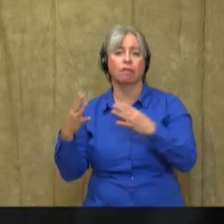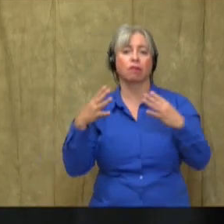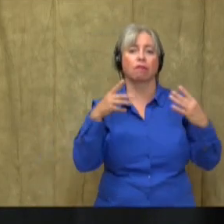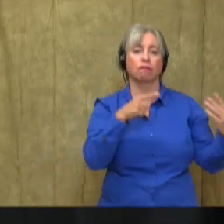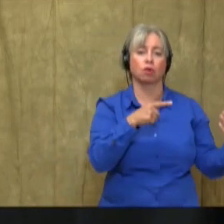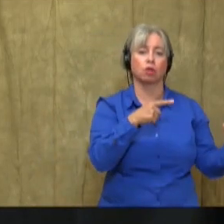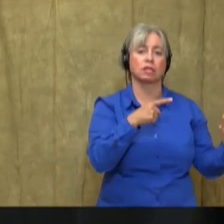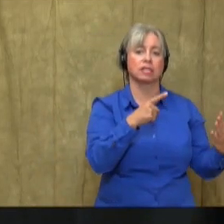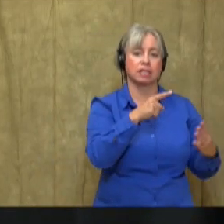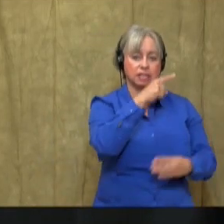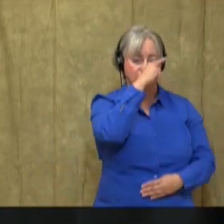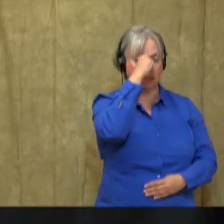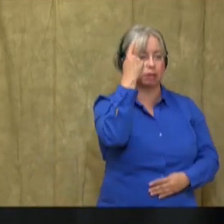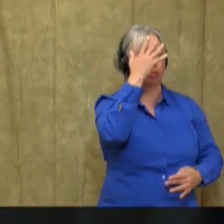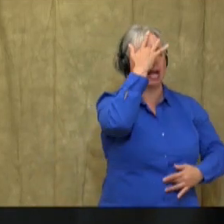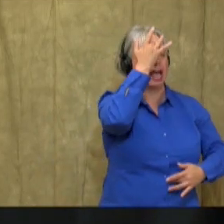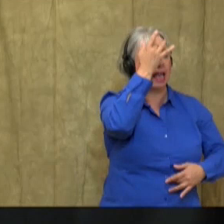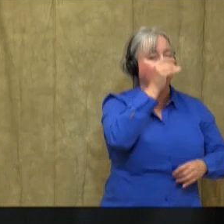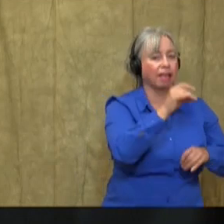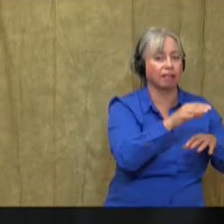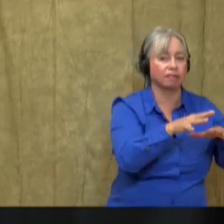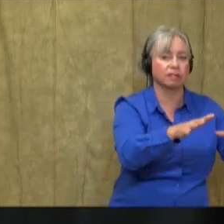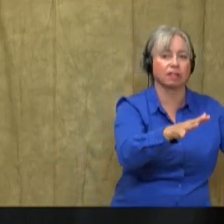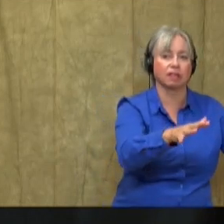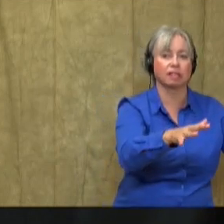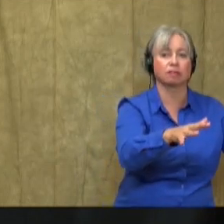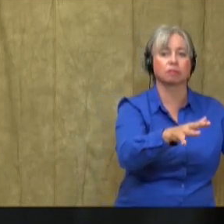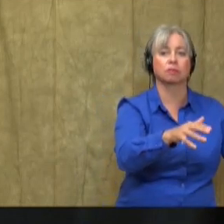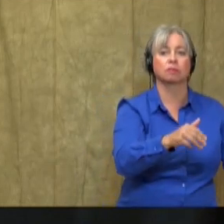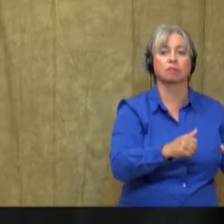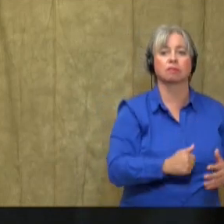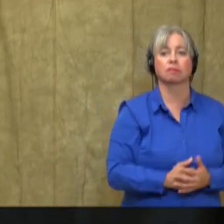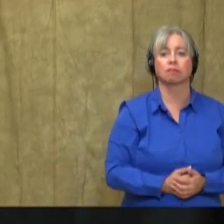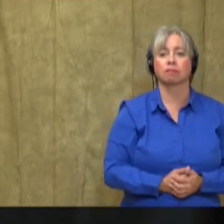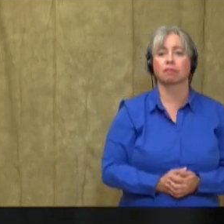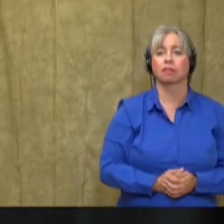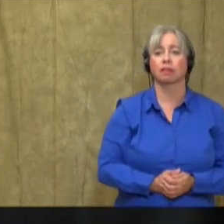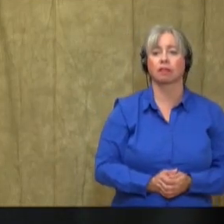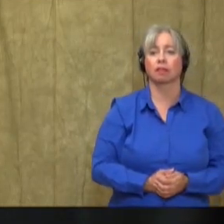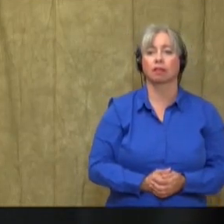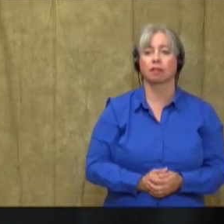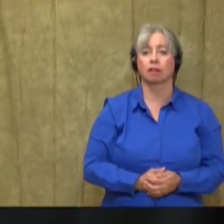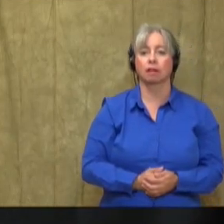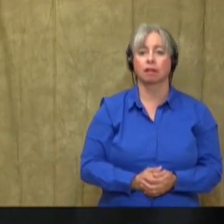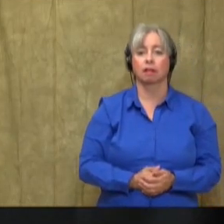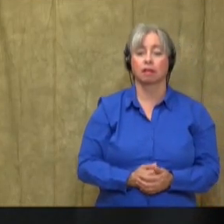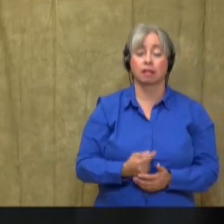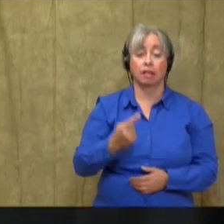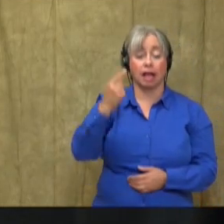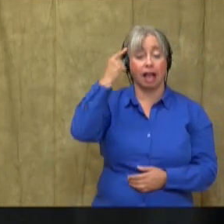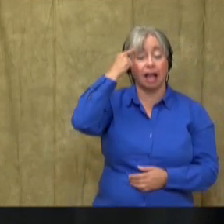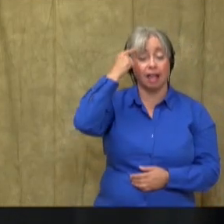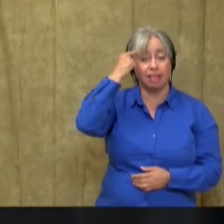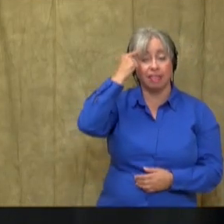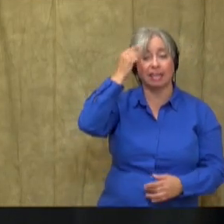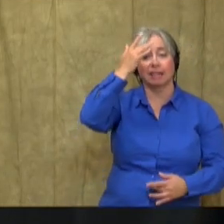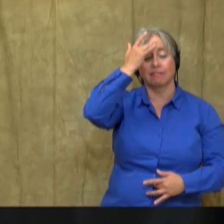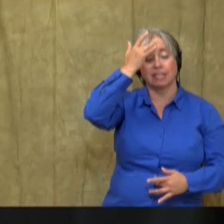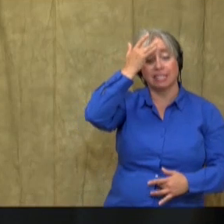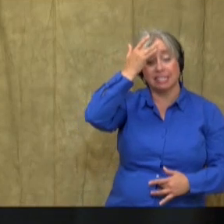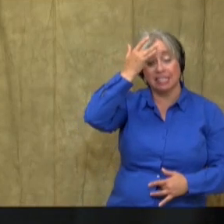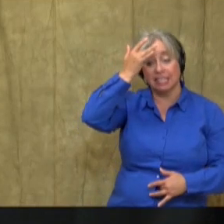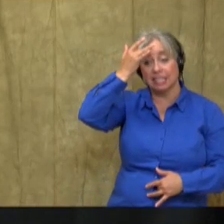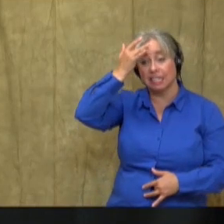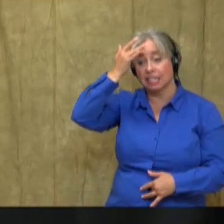very interesting. I think I was talking over with some friends, and I think that if the disease that we're going through today